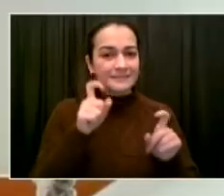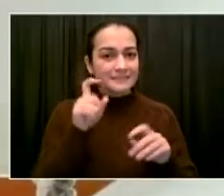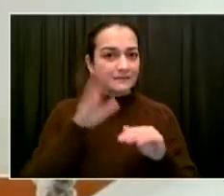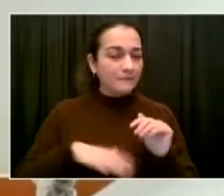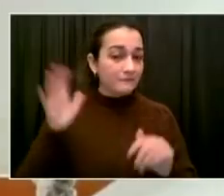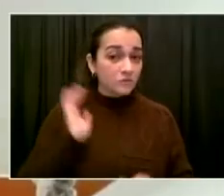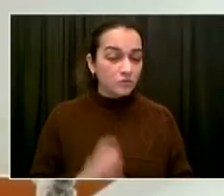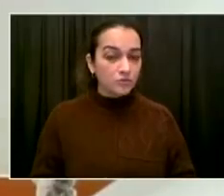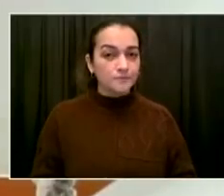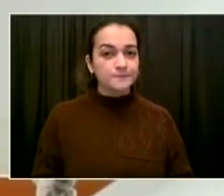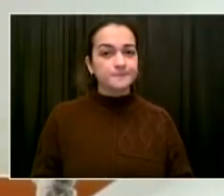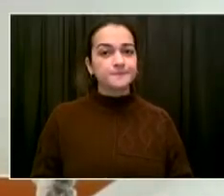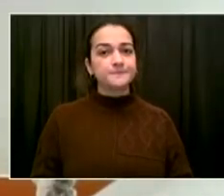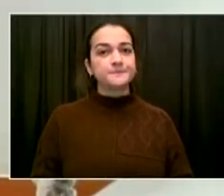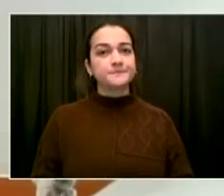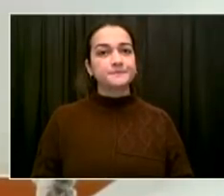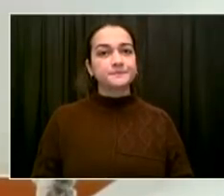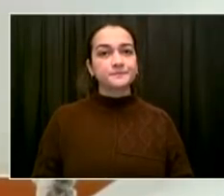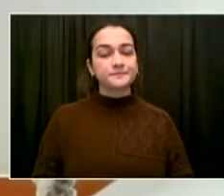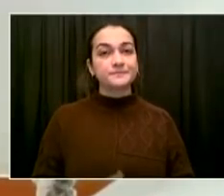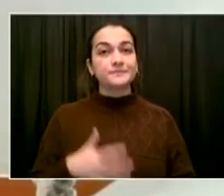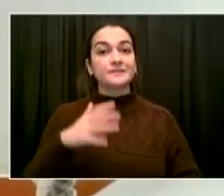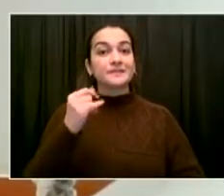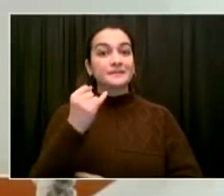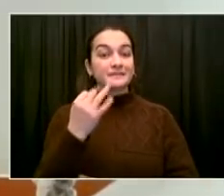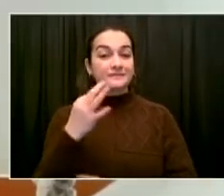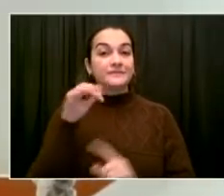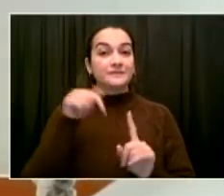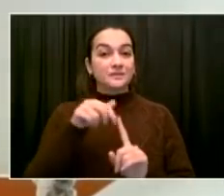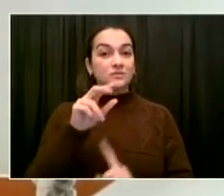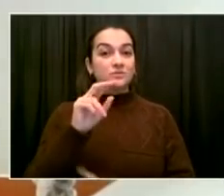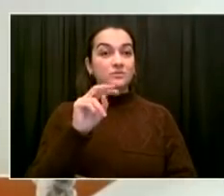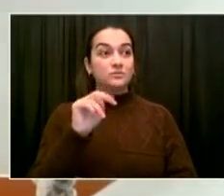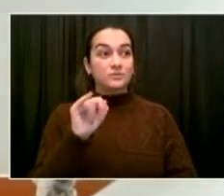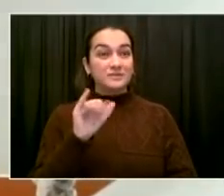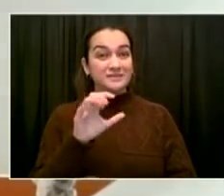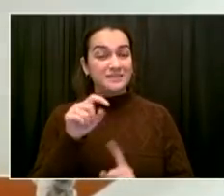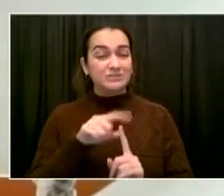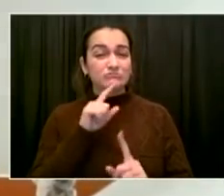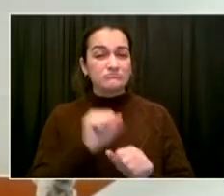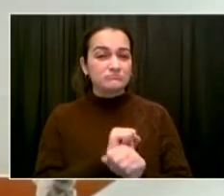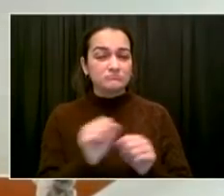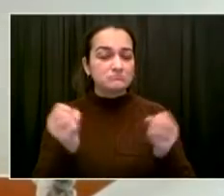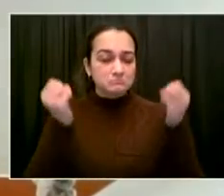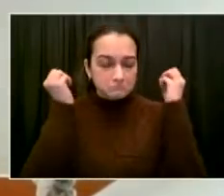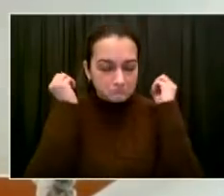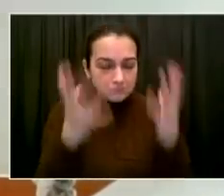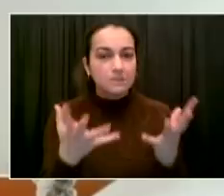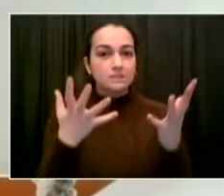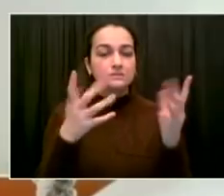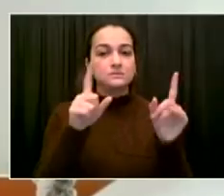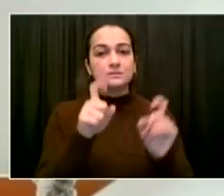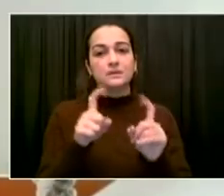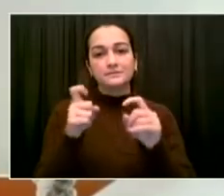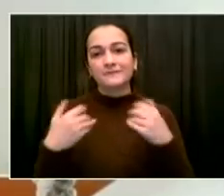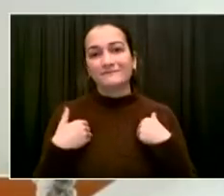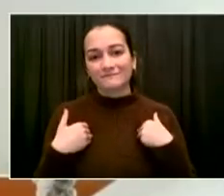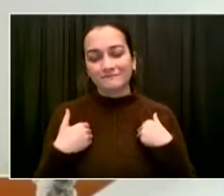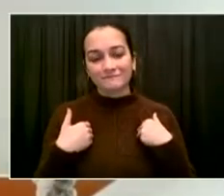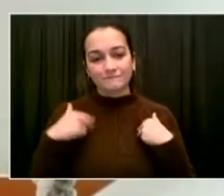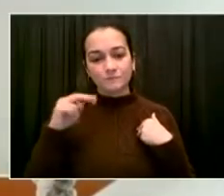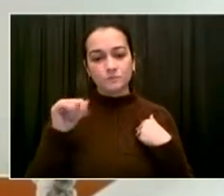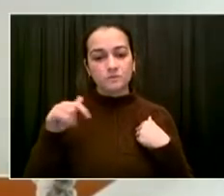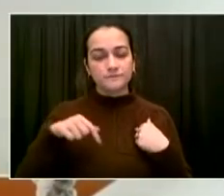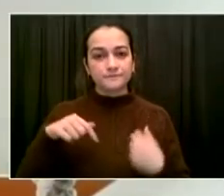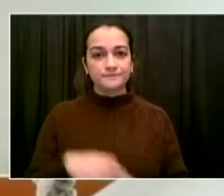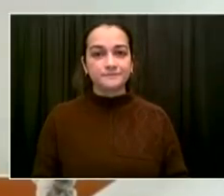per capita than almost any other country in the world, more than big cities like Chicago, Phoenix, and Houston, twice as much per capita as Phoenix. But